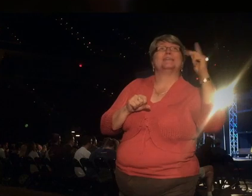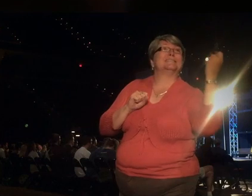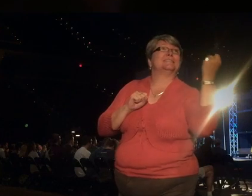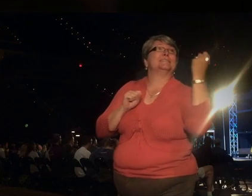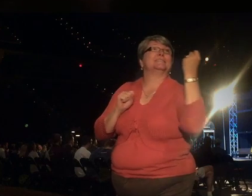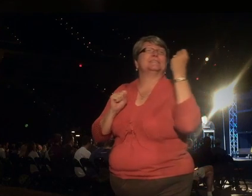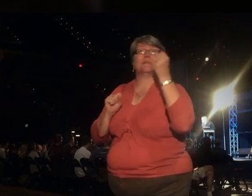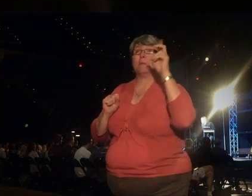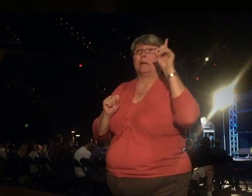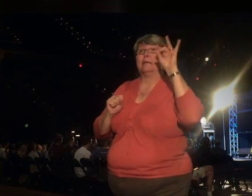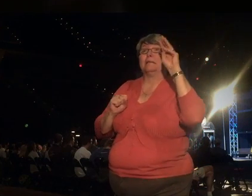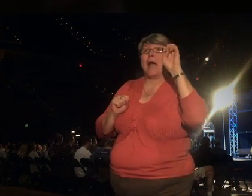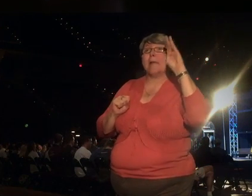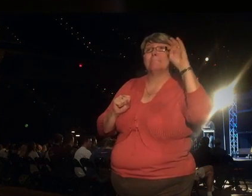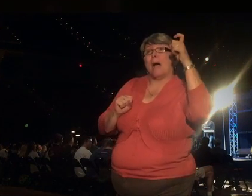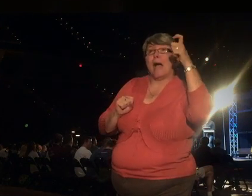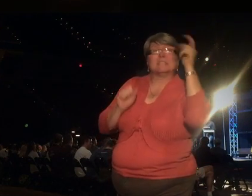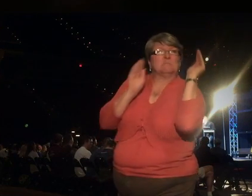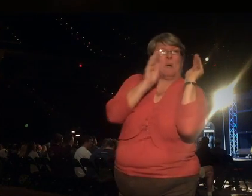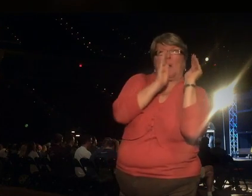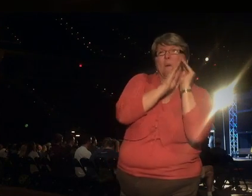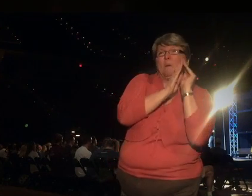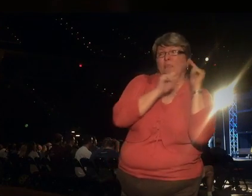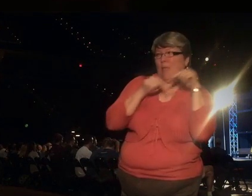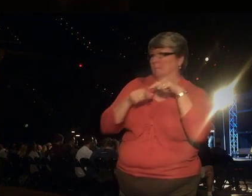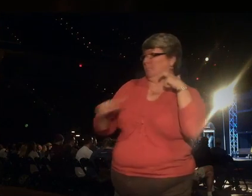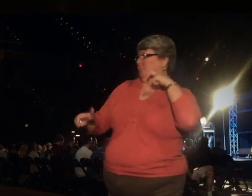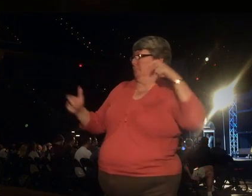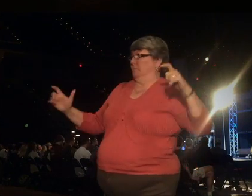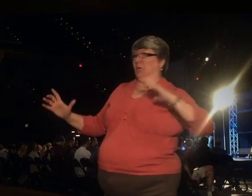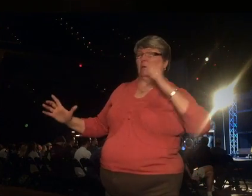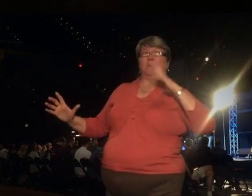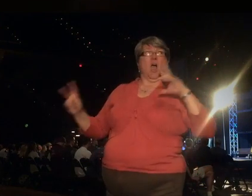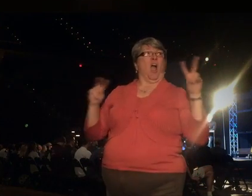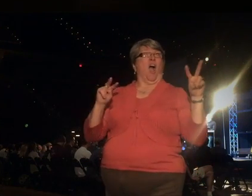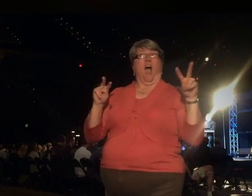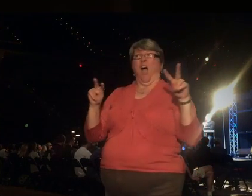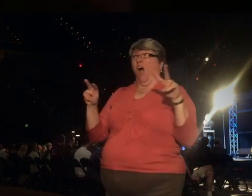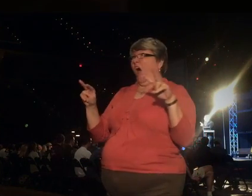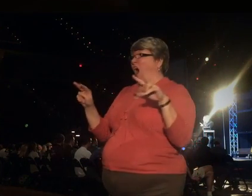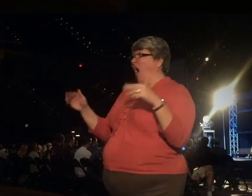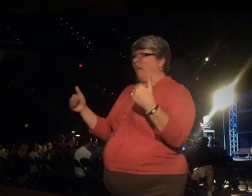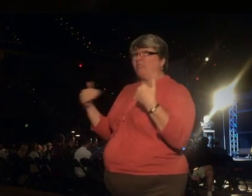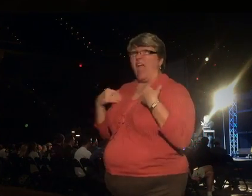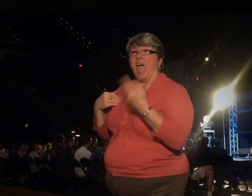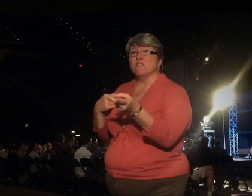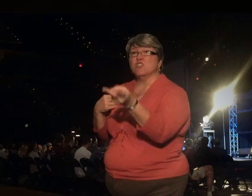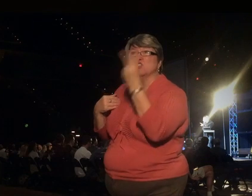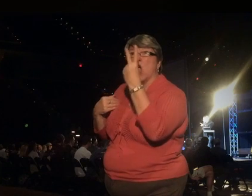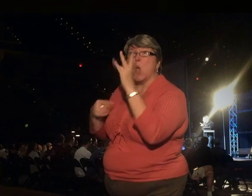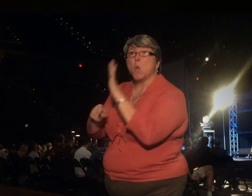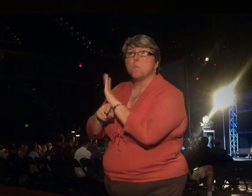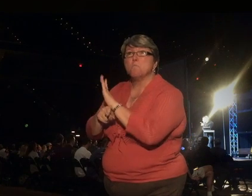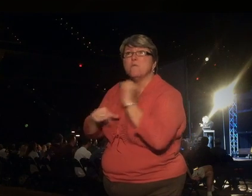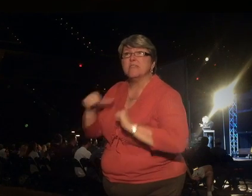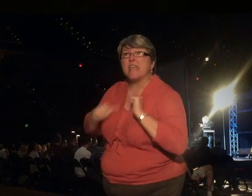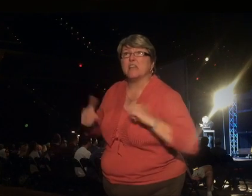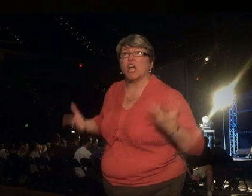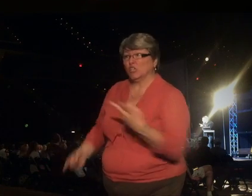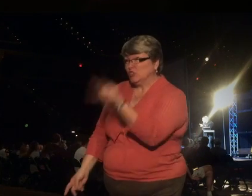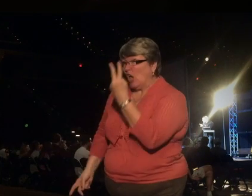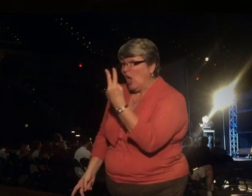like that, and this is the big city. You rolled in and you were like, they've got 2 movie theaters here. Can you believe that?